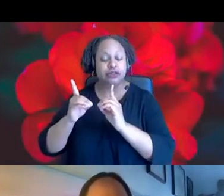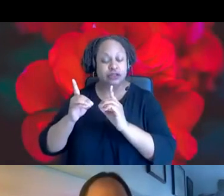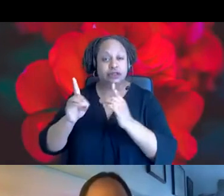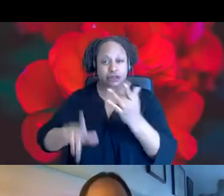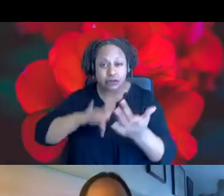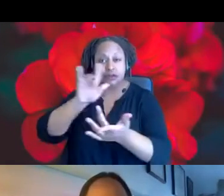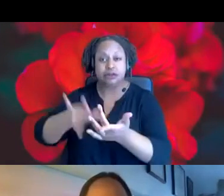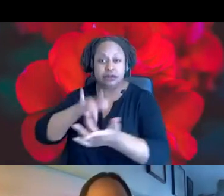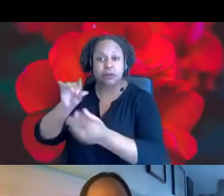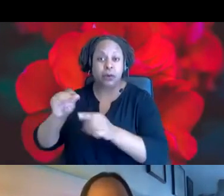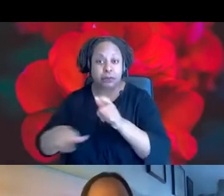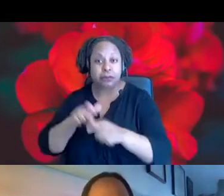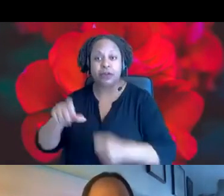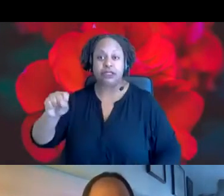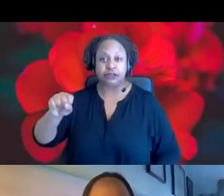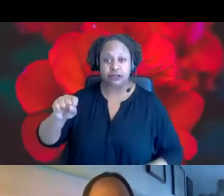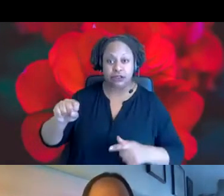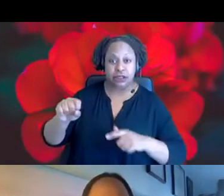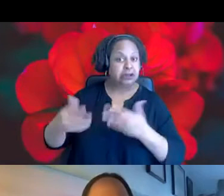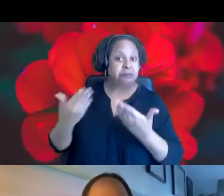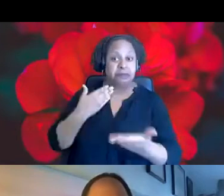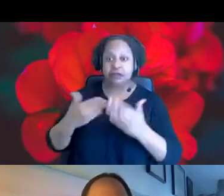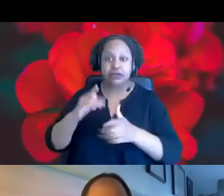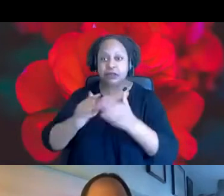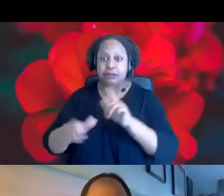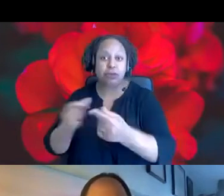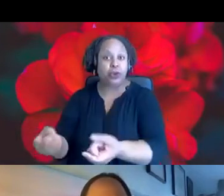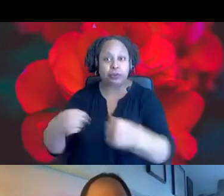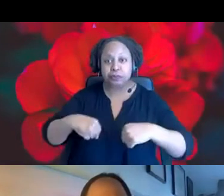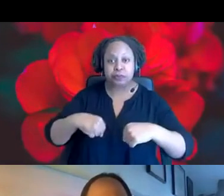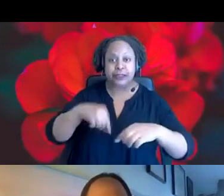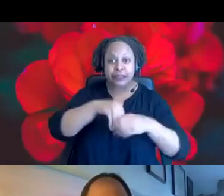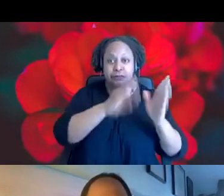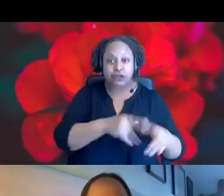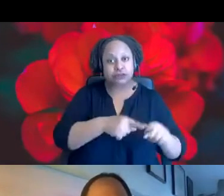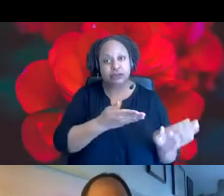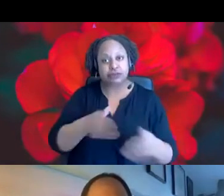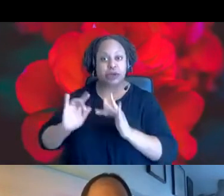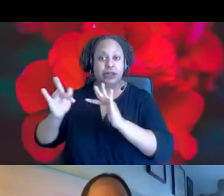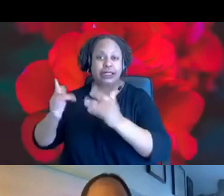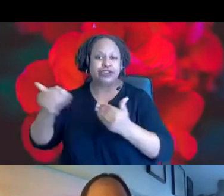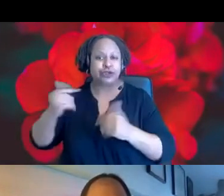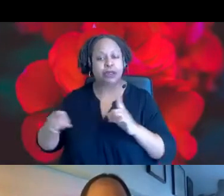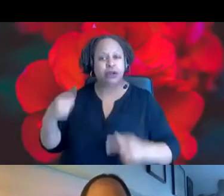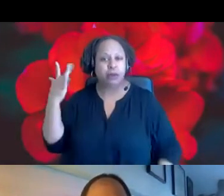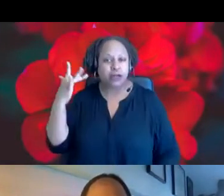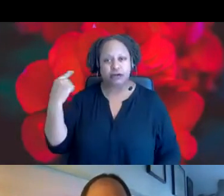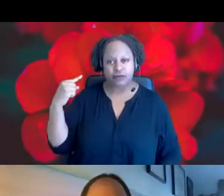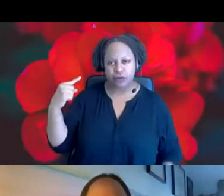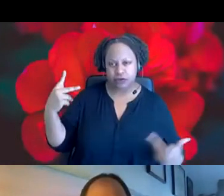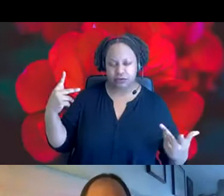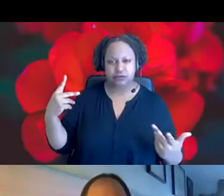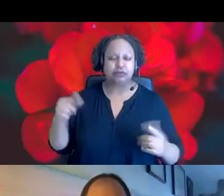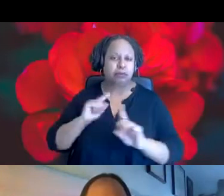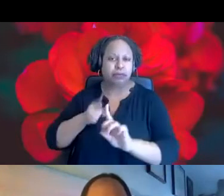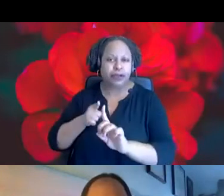people? Sure. Are you reaching people you wouldn't reach before? For sure. But to what end and for what? You know, for many